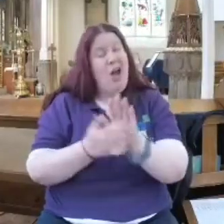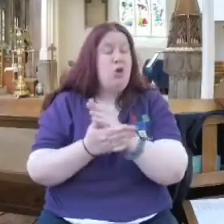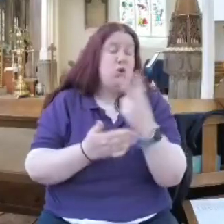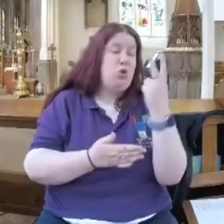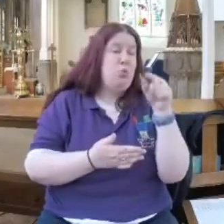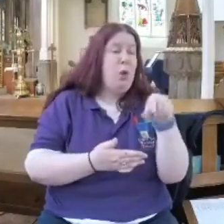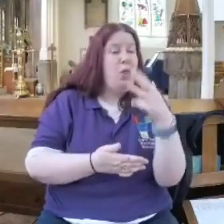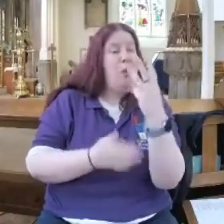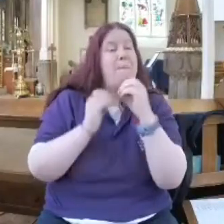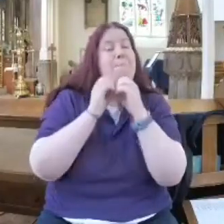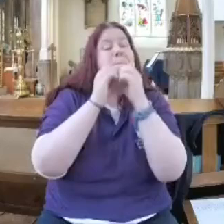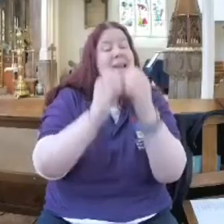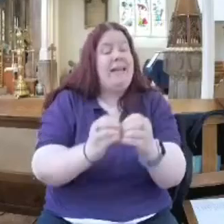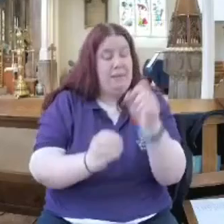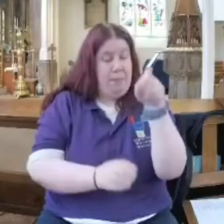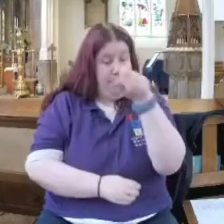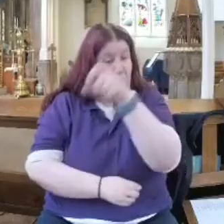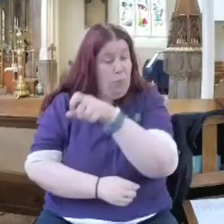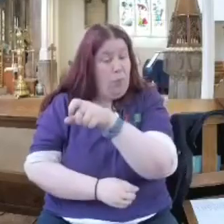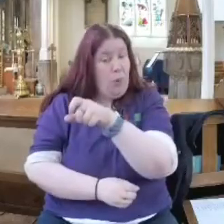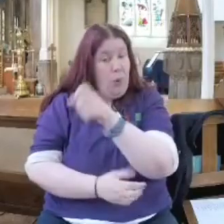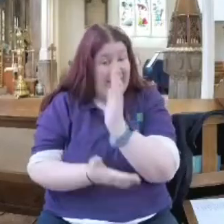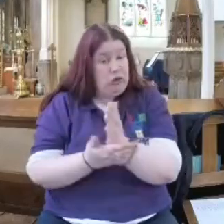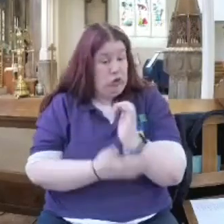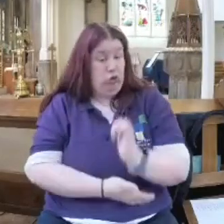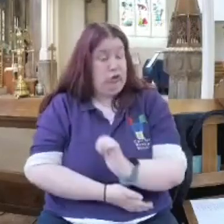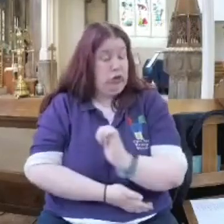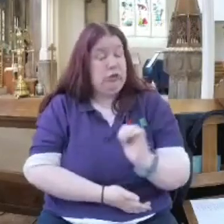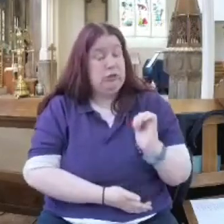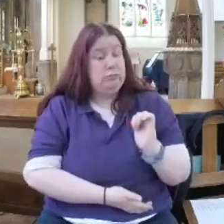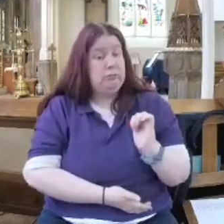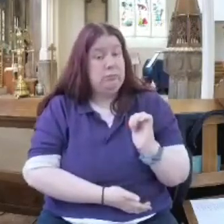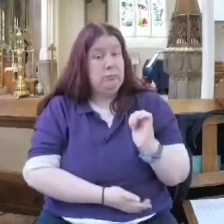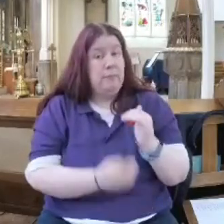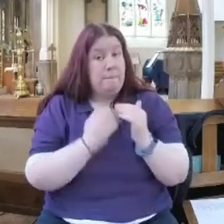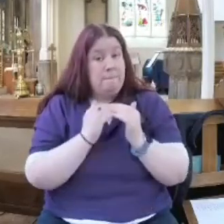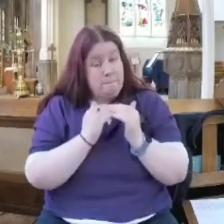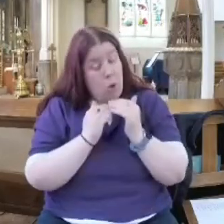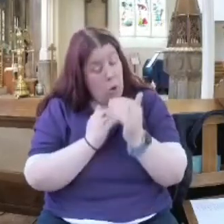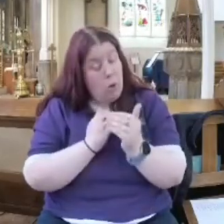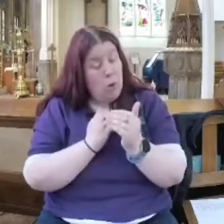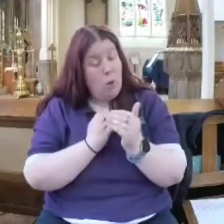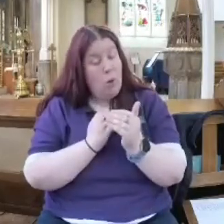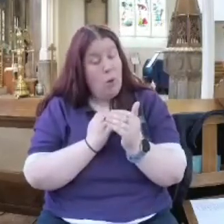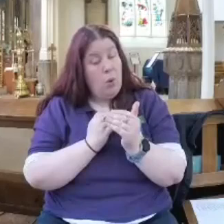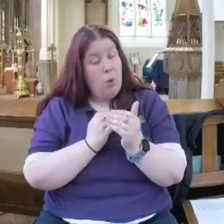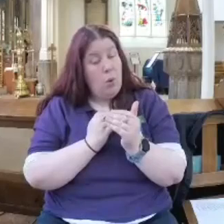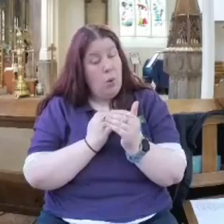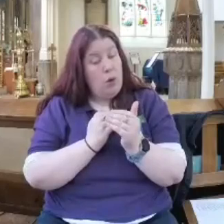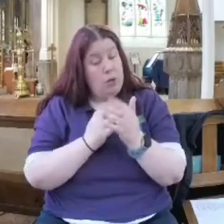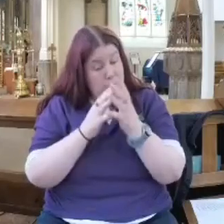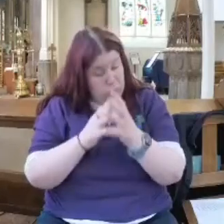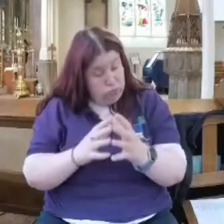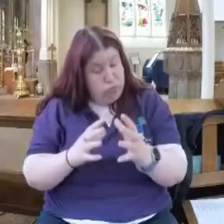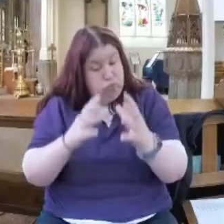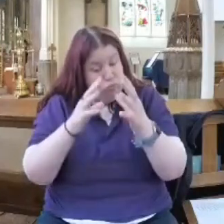billion people, a third of the world's population is Christian. Moreover, that proportion is increasing.